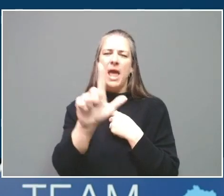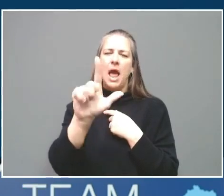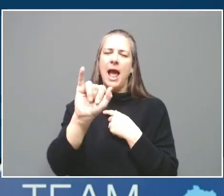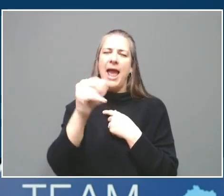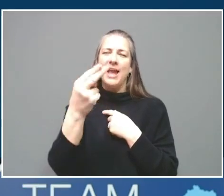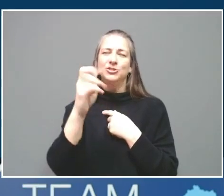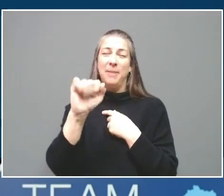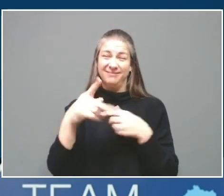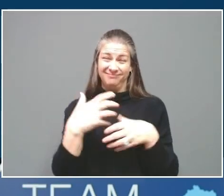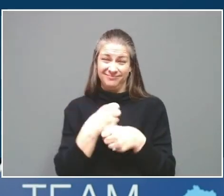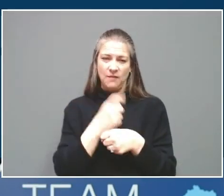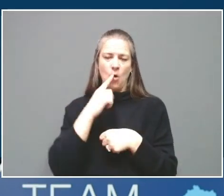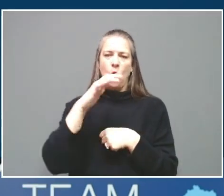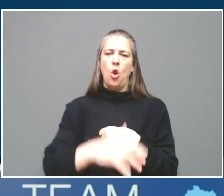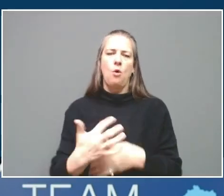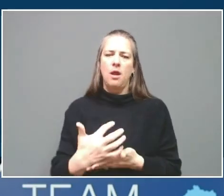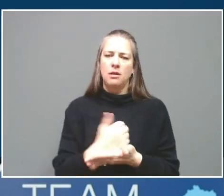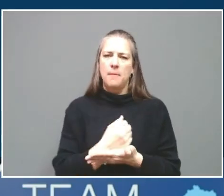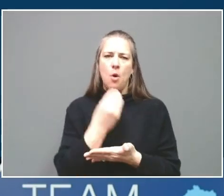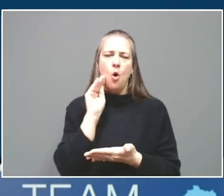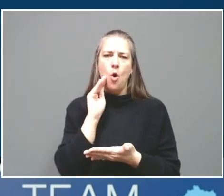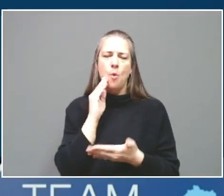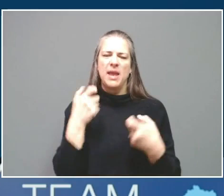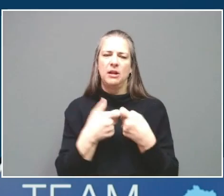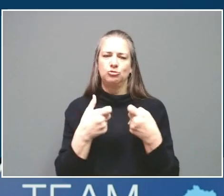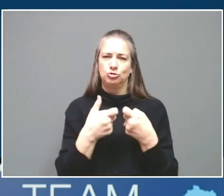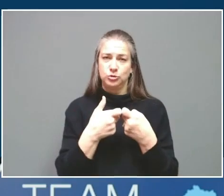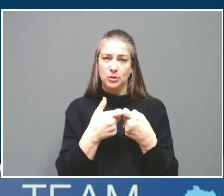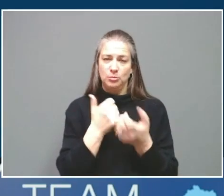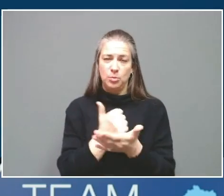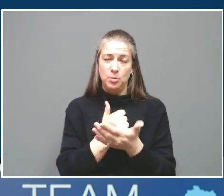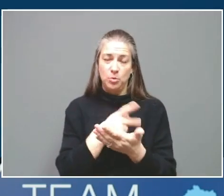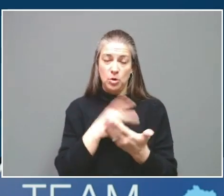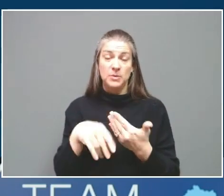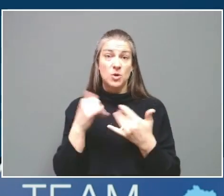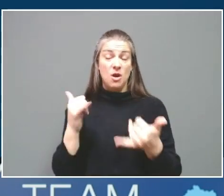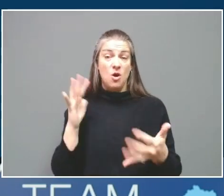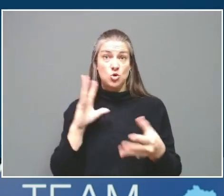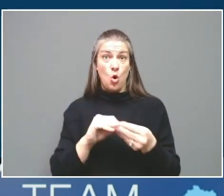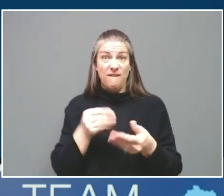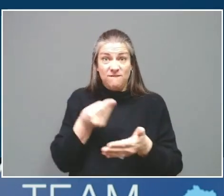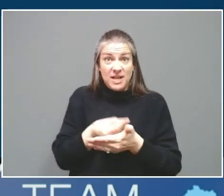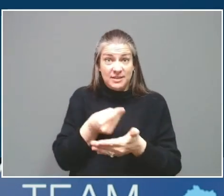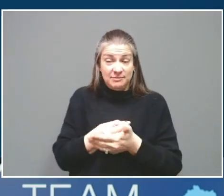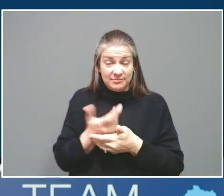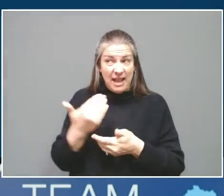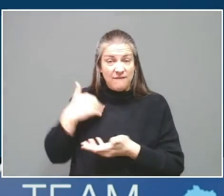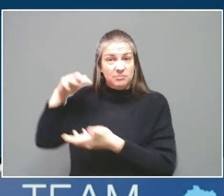LIHEAP. This brings our total amount of funding awards for this program to over $80